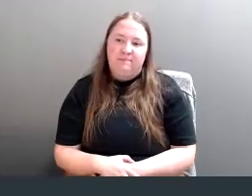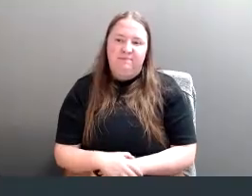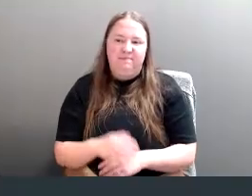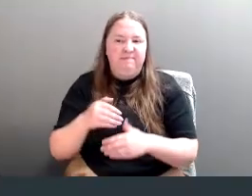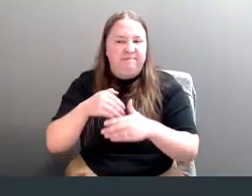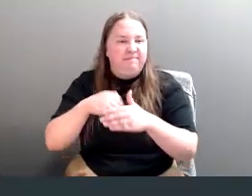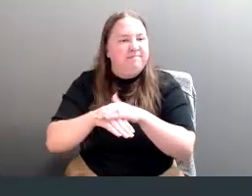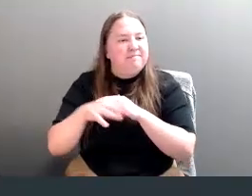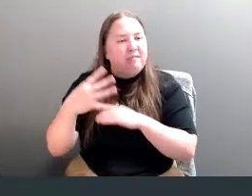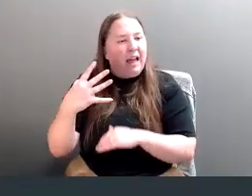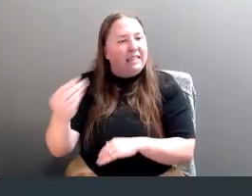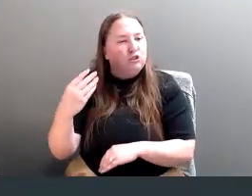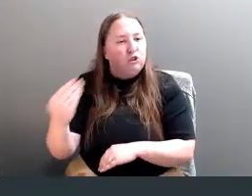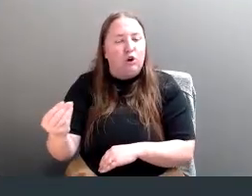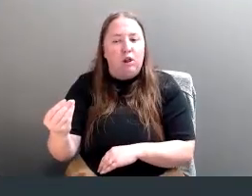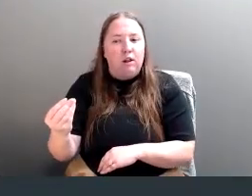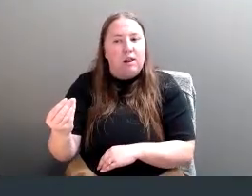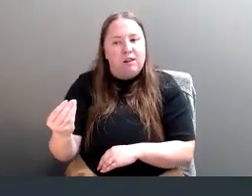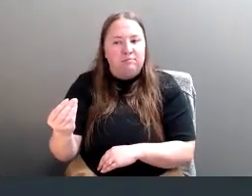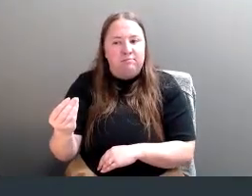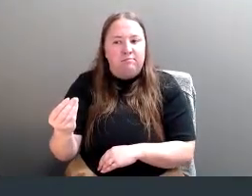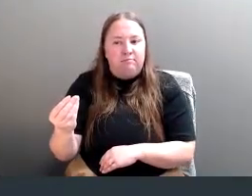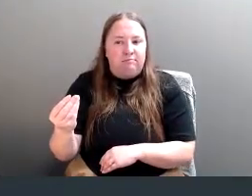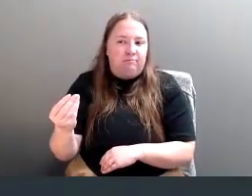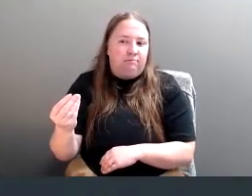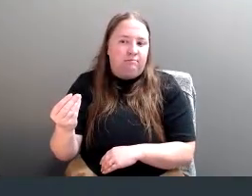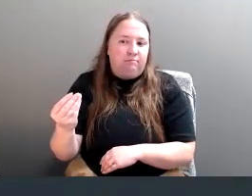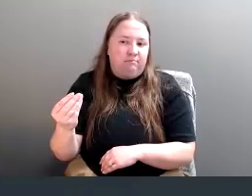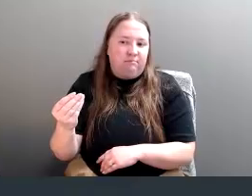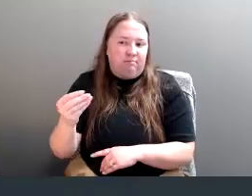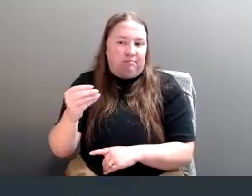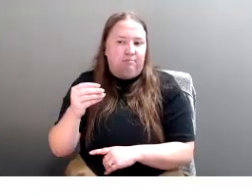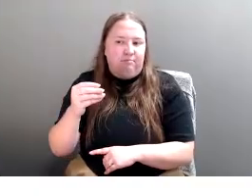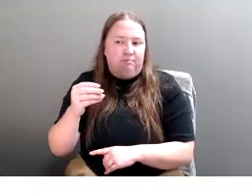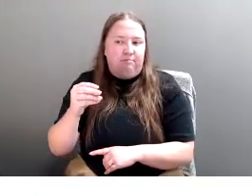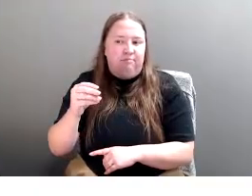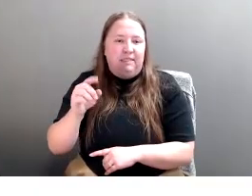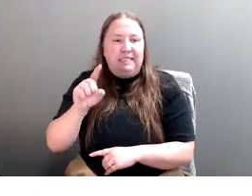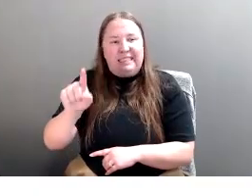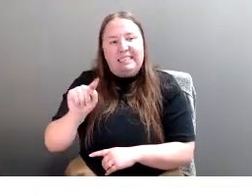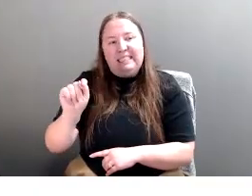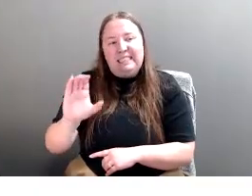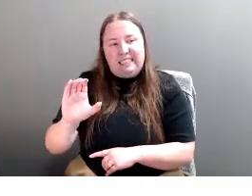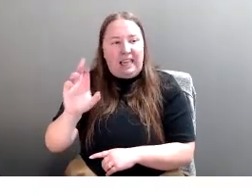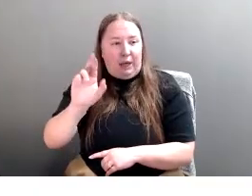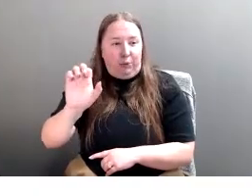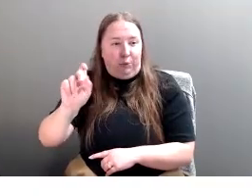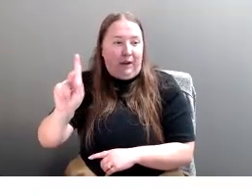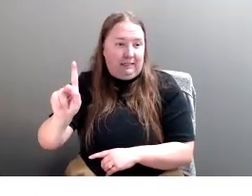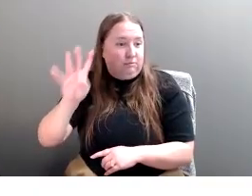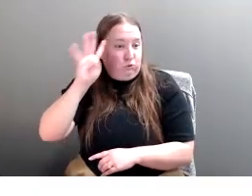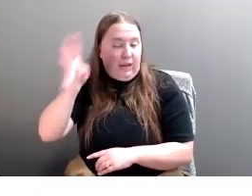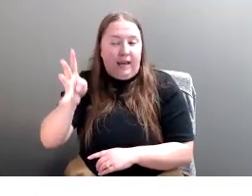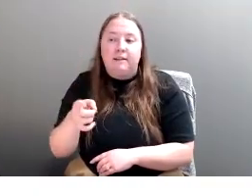this the environment that Rick has created. And in this case, we have to say,